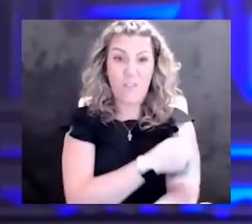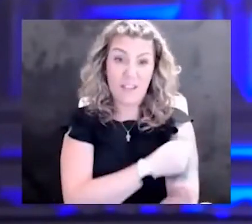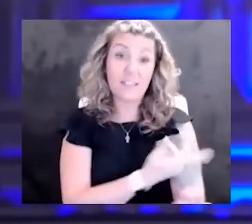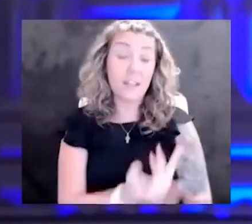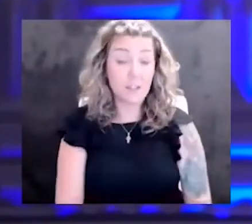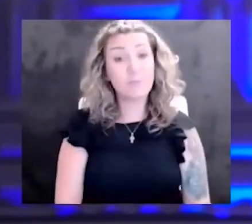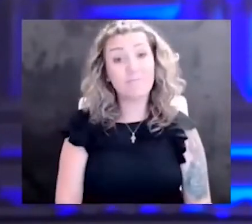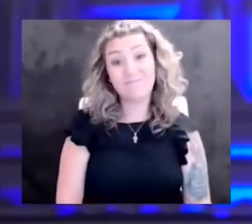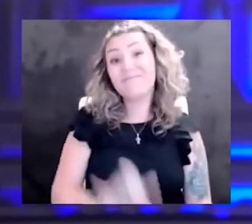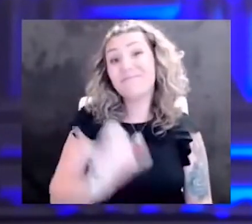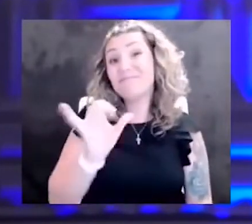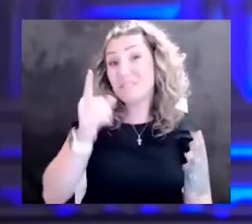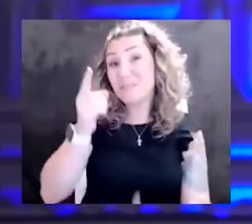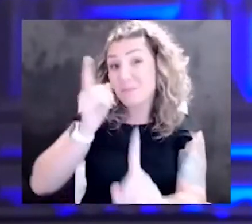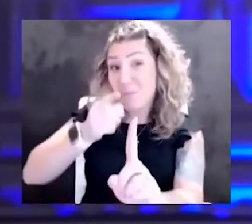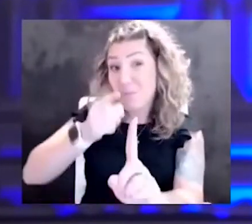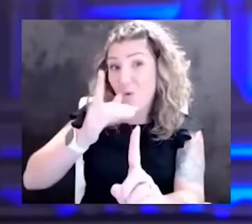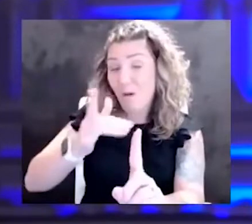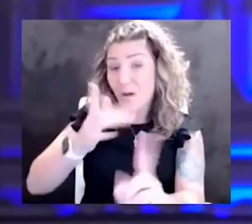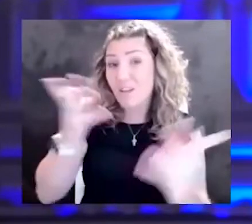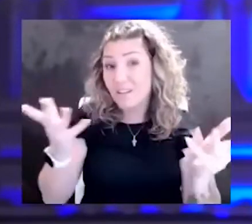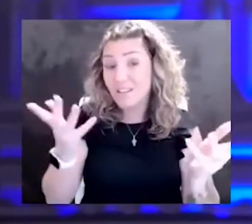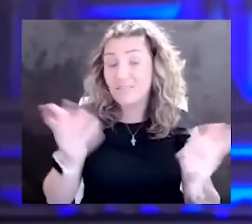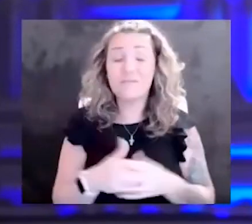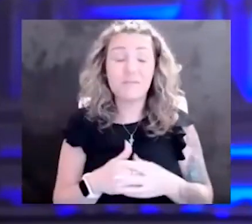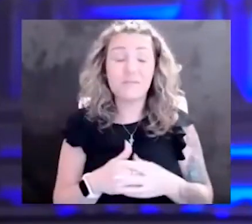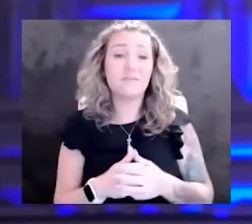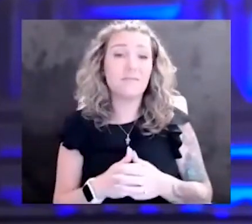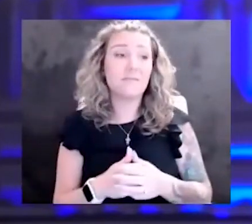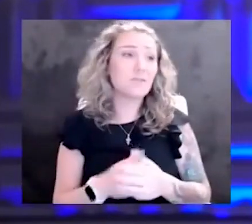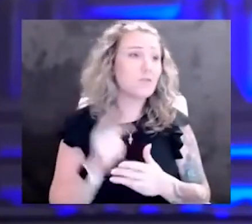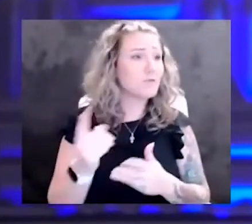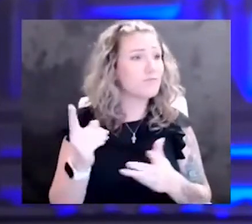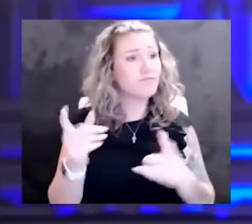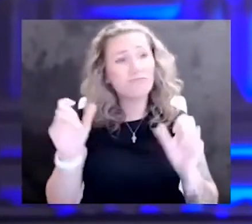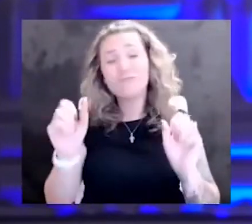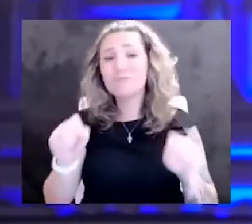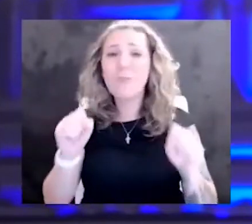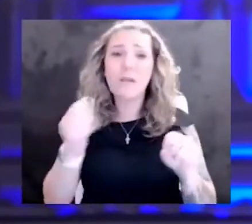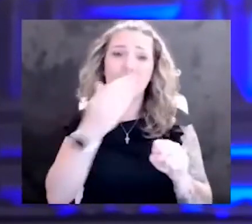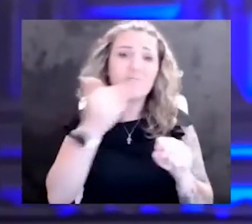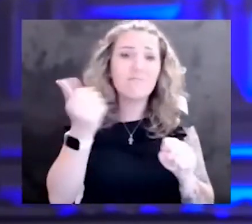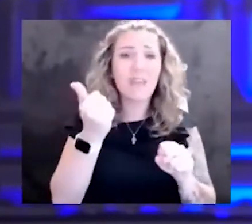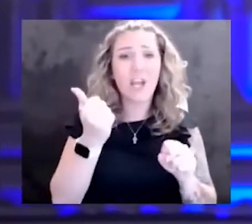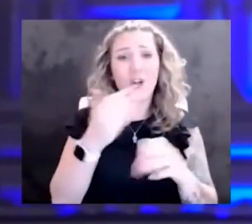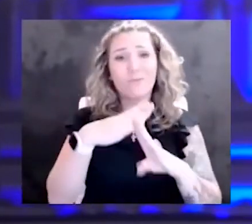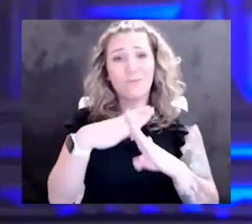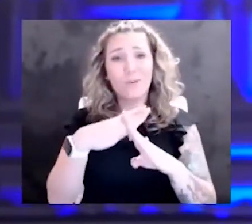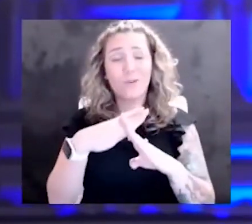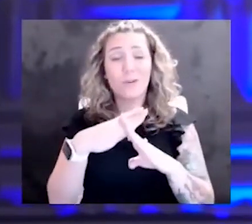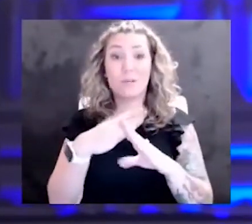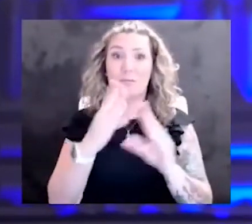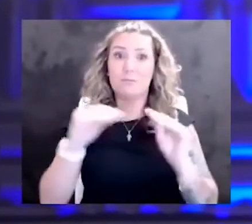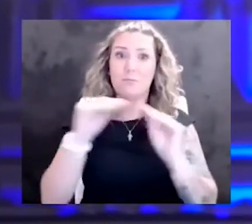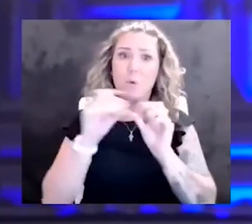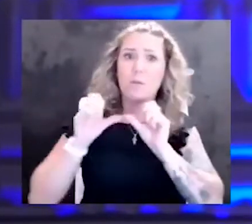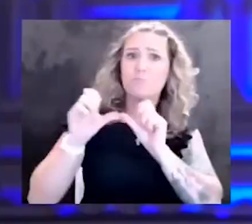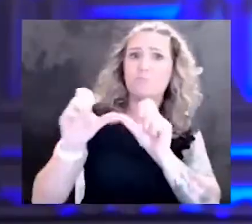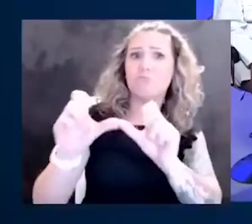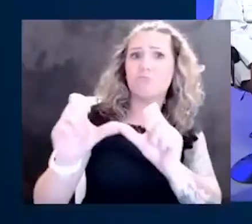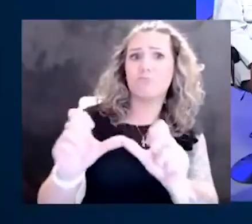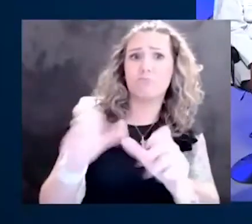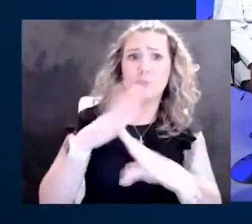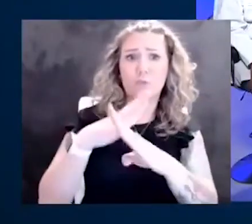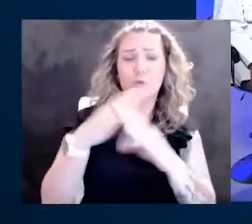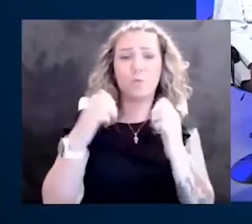main talking point there is you are probably going to have better immunity, longer lasting immunity with the vaccination. All right,